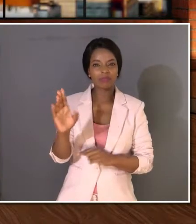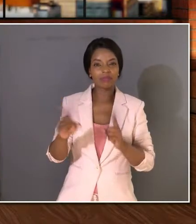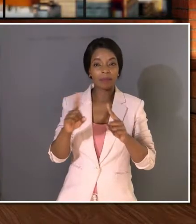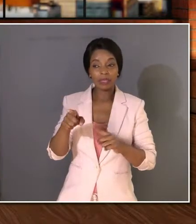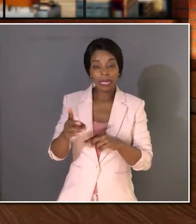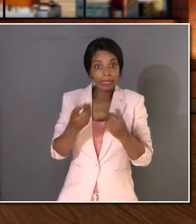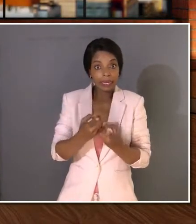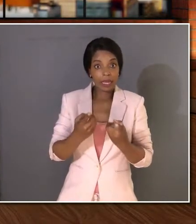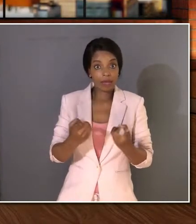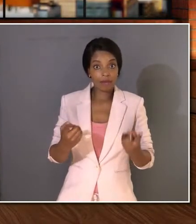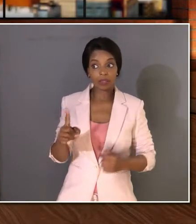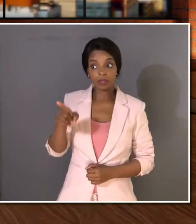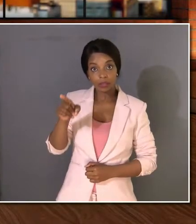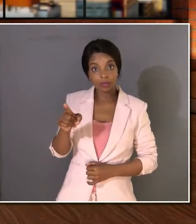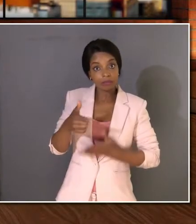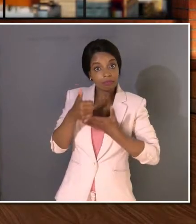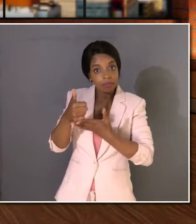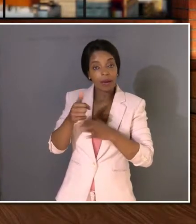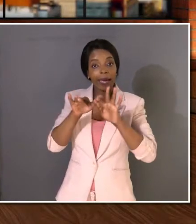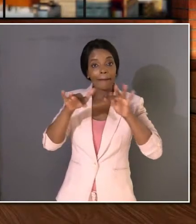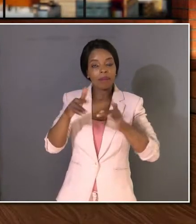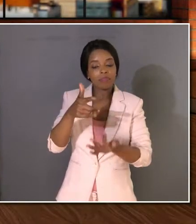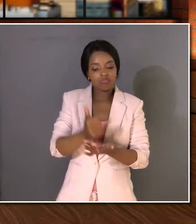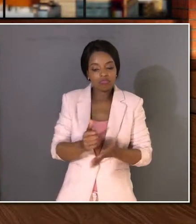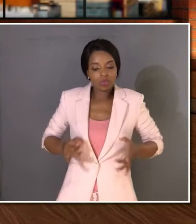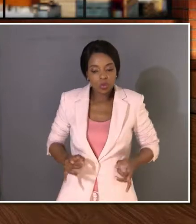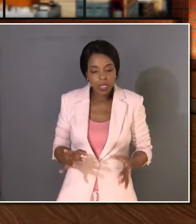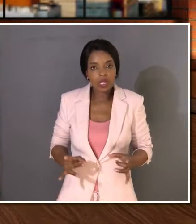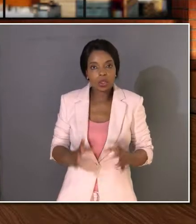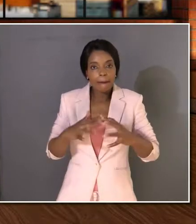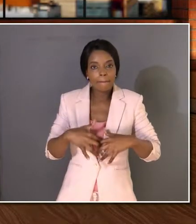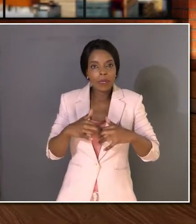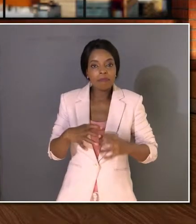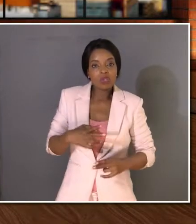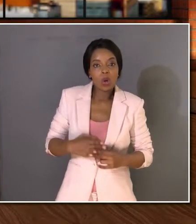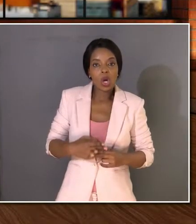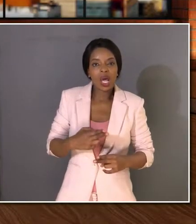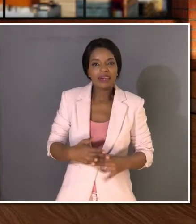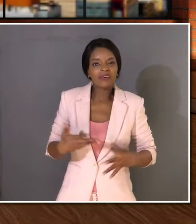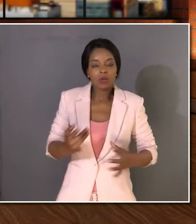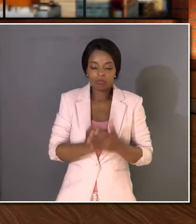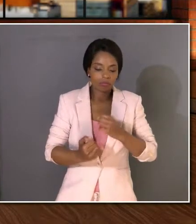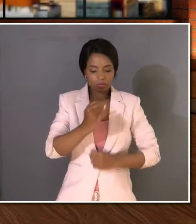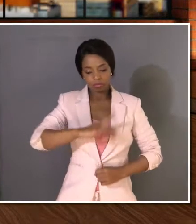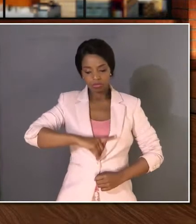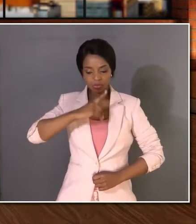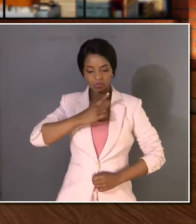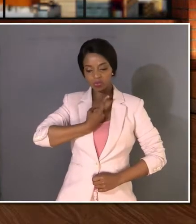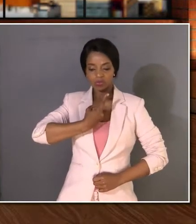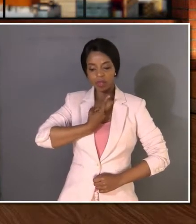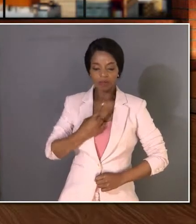that retrofits to any existing wheelchair with a built-in toilet, ensuring independence and dignity for its